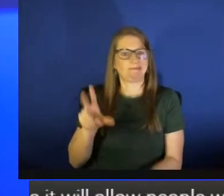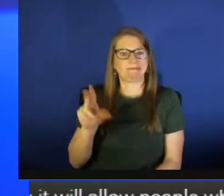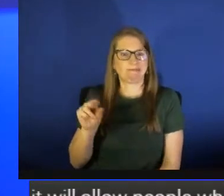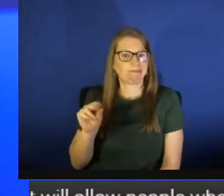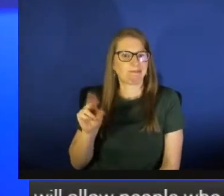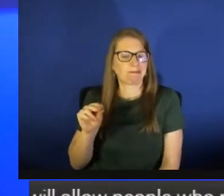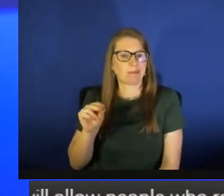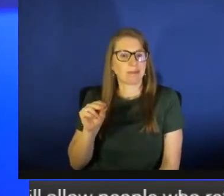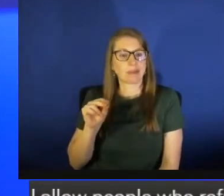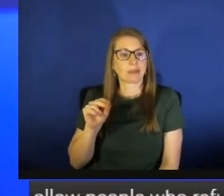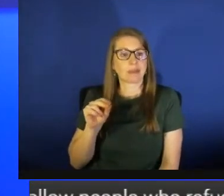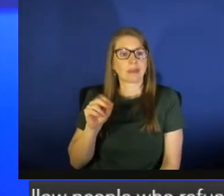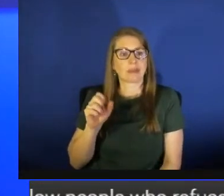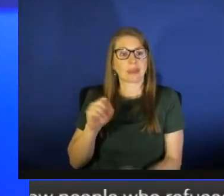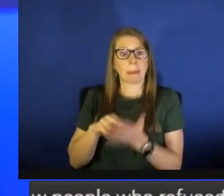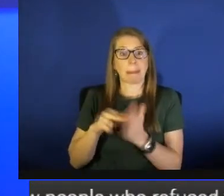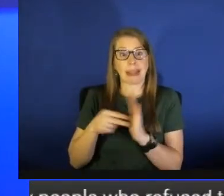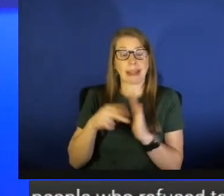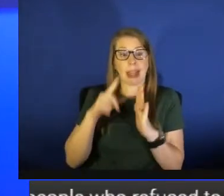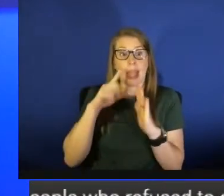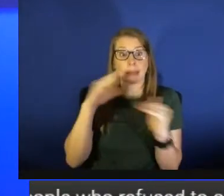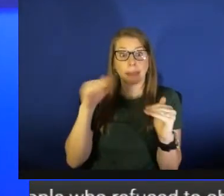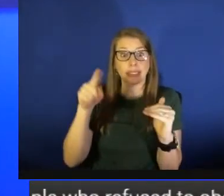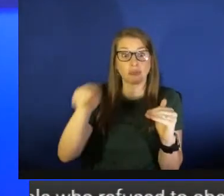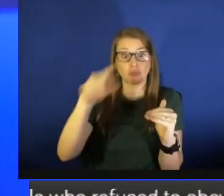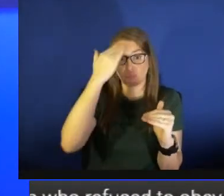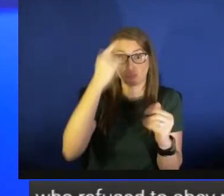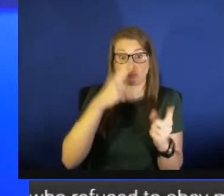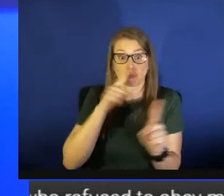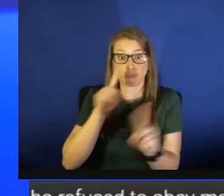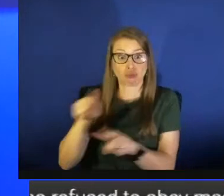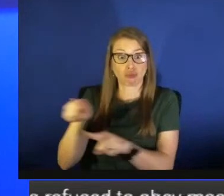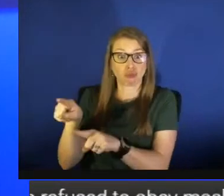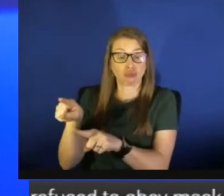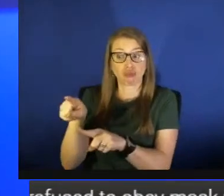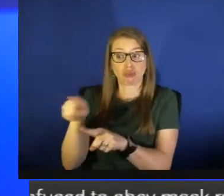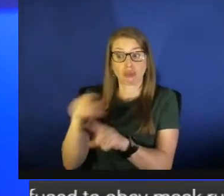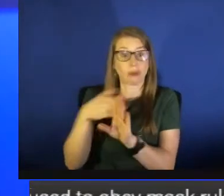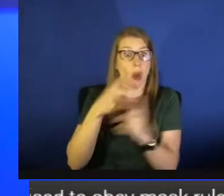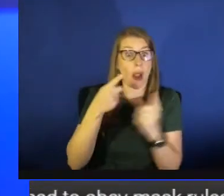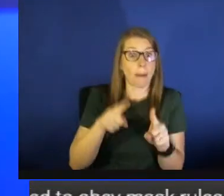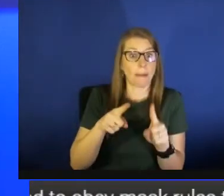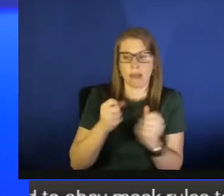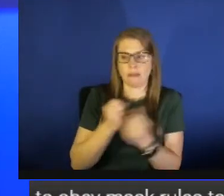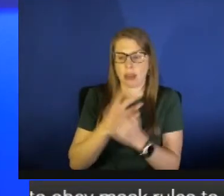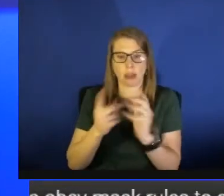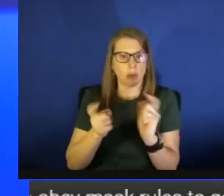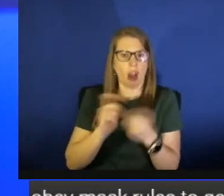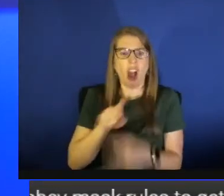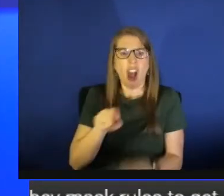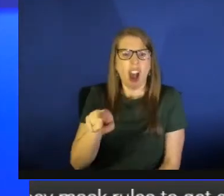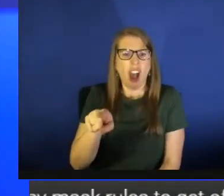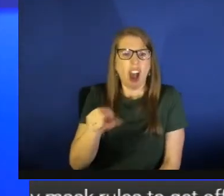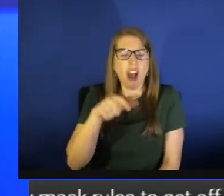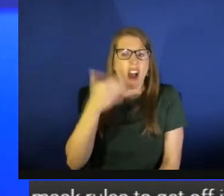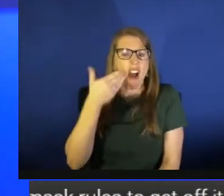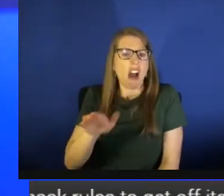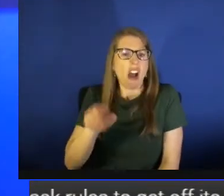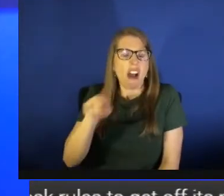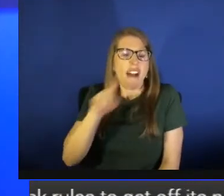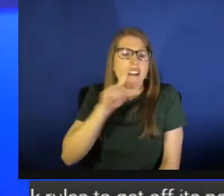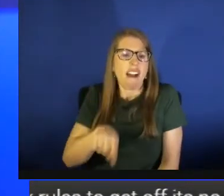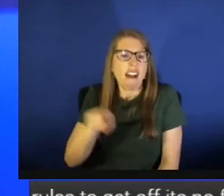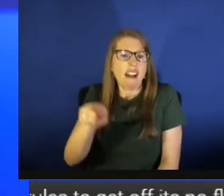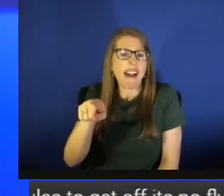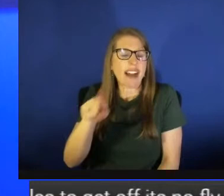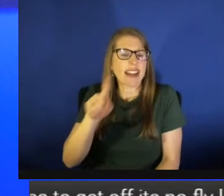in folks that we were going to know all the answers up front. And when things changed or evolved, they said, well, see, they didn't know all the answers, so we can't believe anything. And I think if we